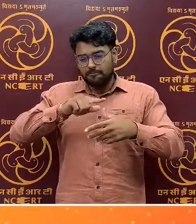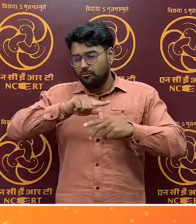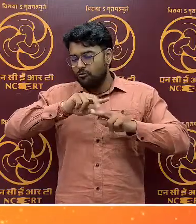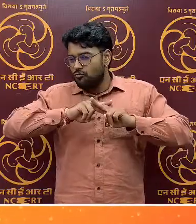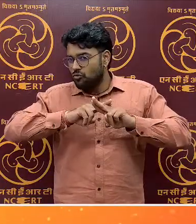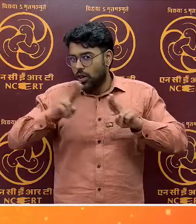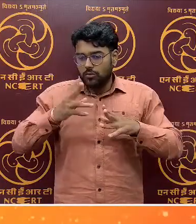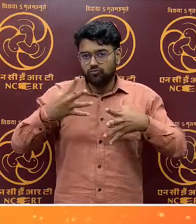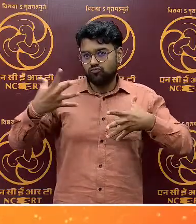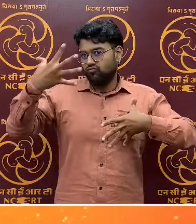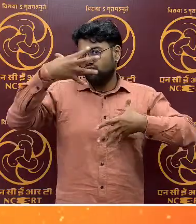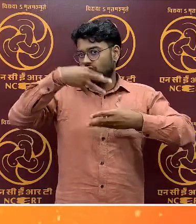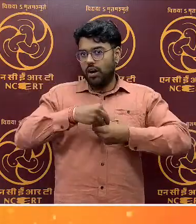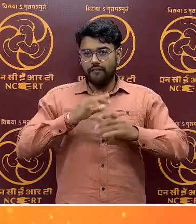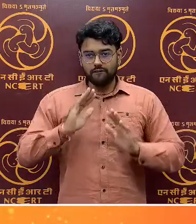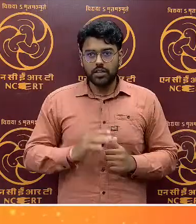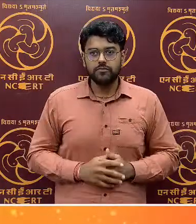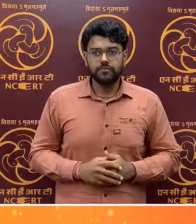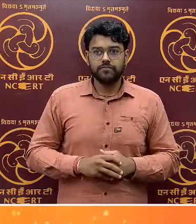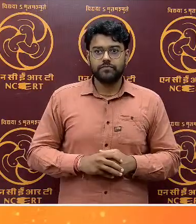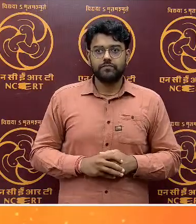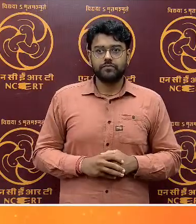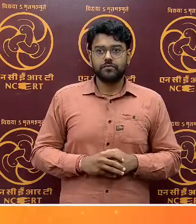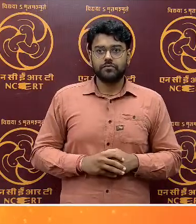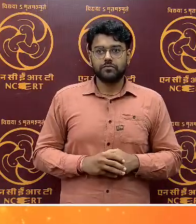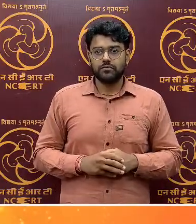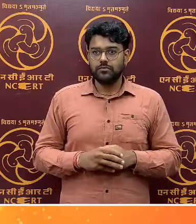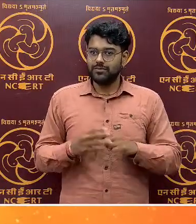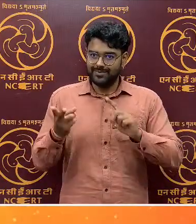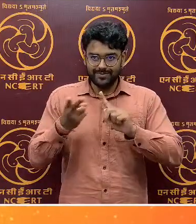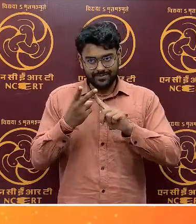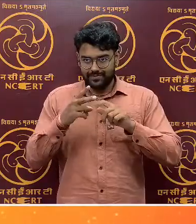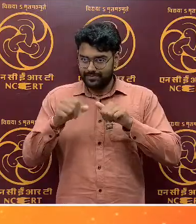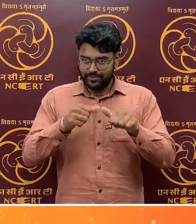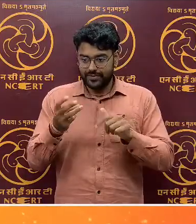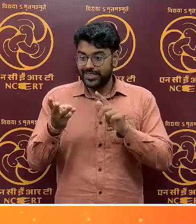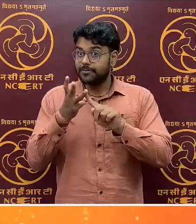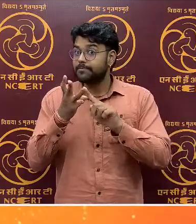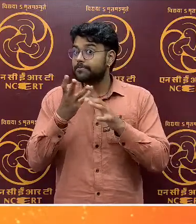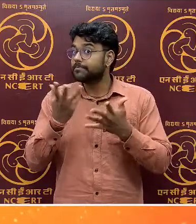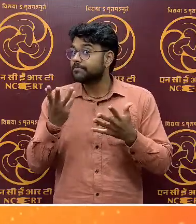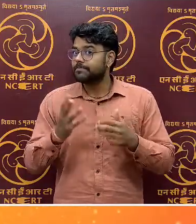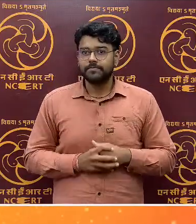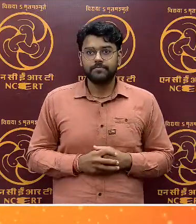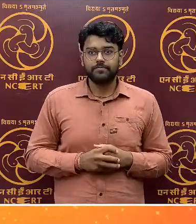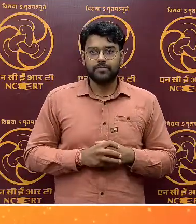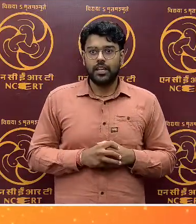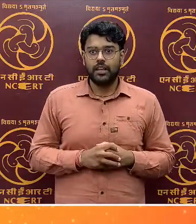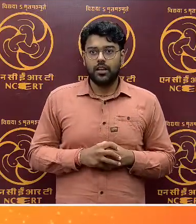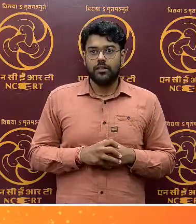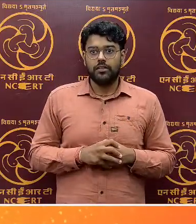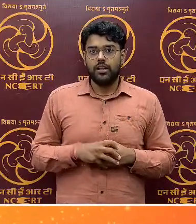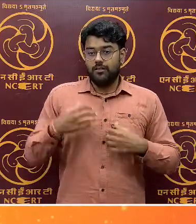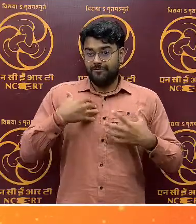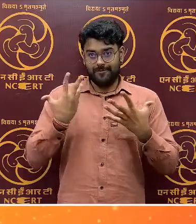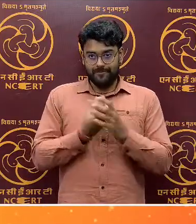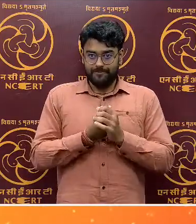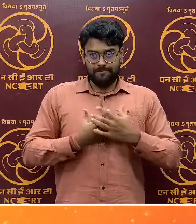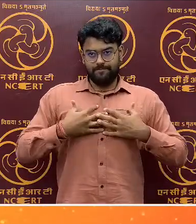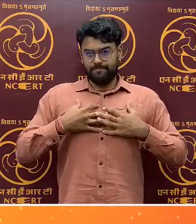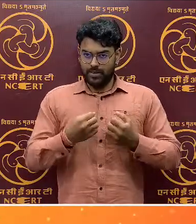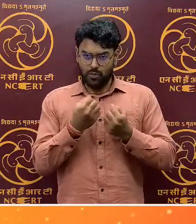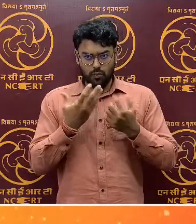parts are involved. So, that's the second process. Third one comes that we need energy to